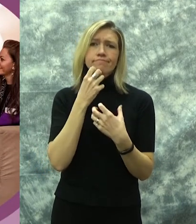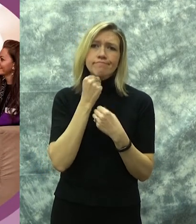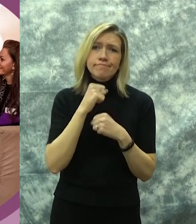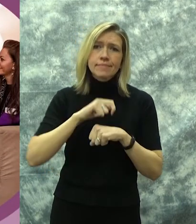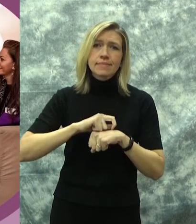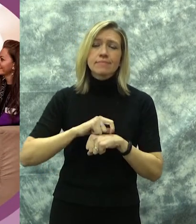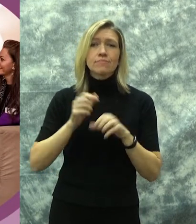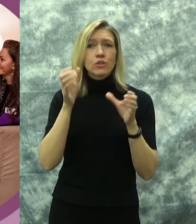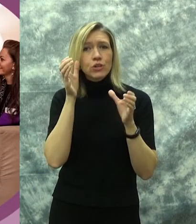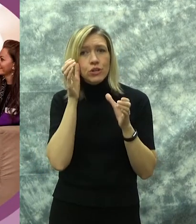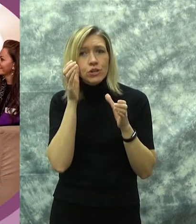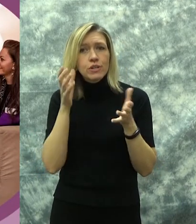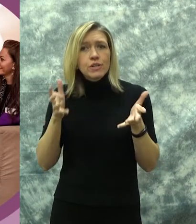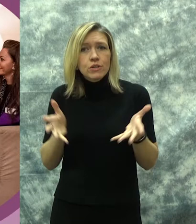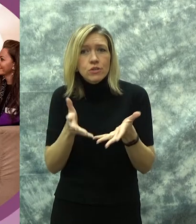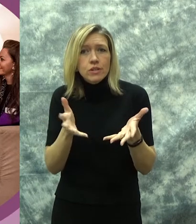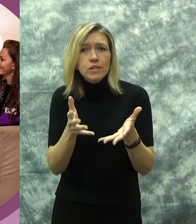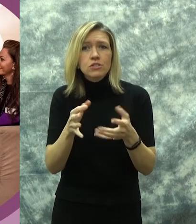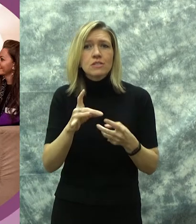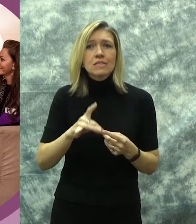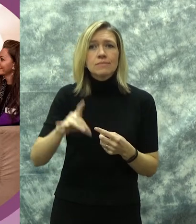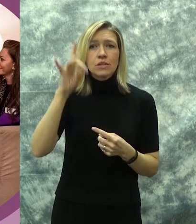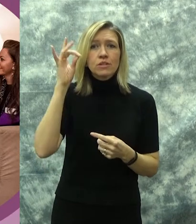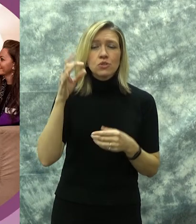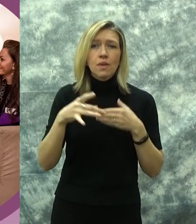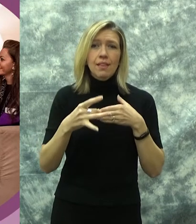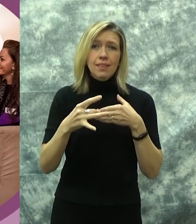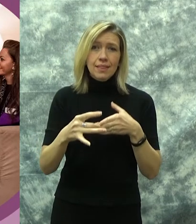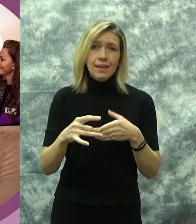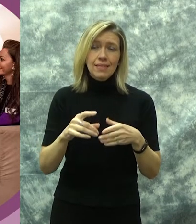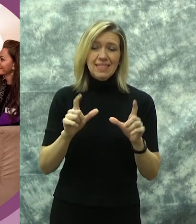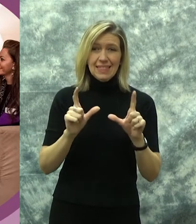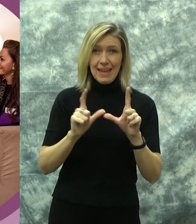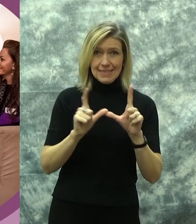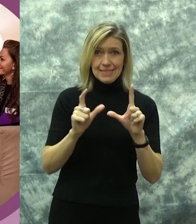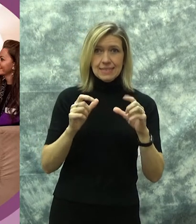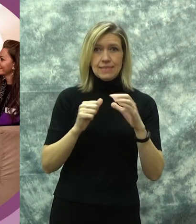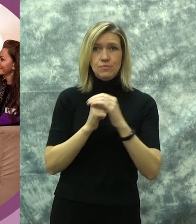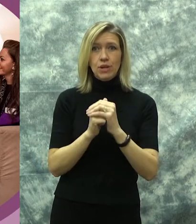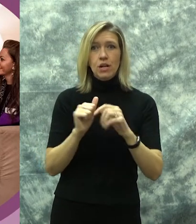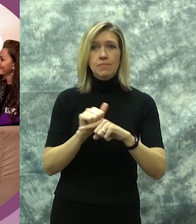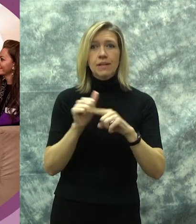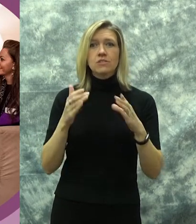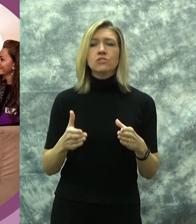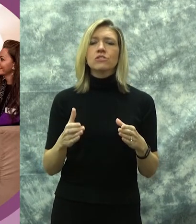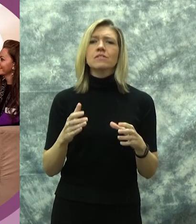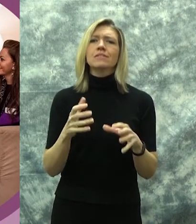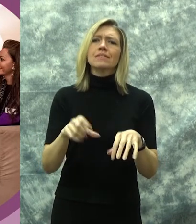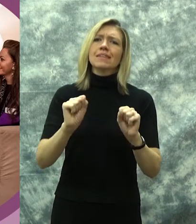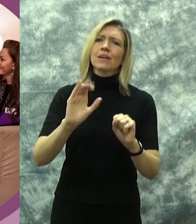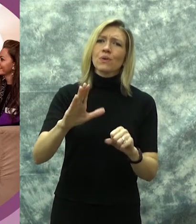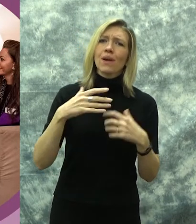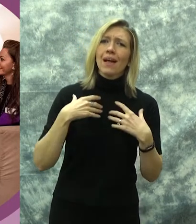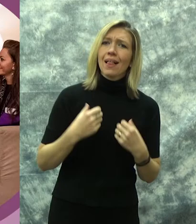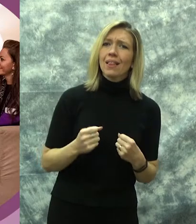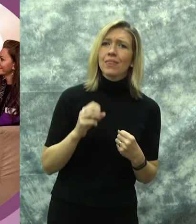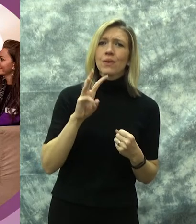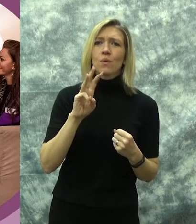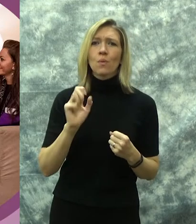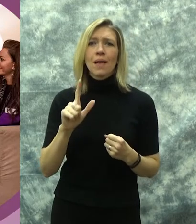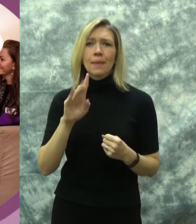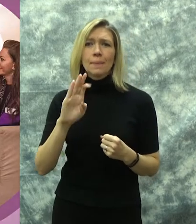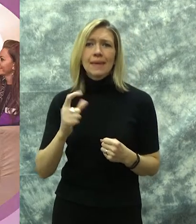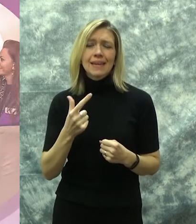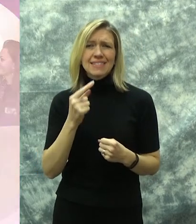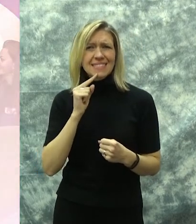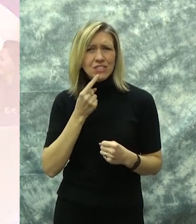spiritually guided by a licensed prayer practitioner. Take your own health and well-being seriously this year by seeking spiritual support from our